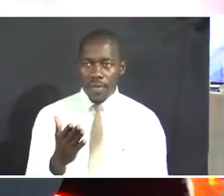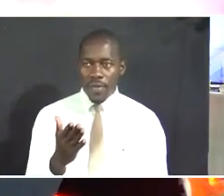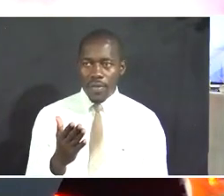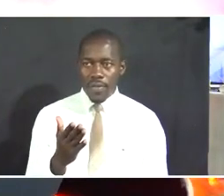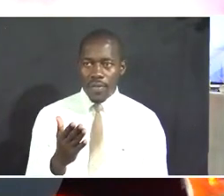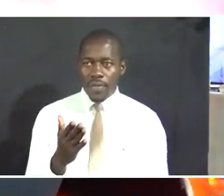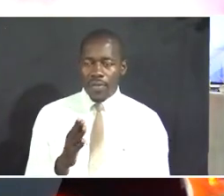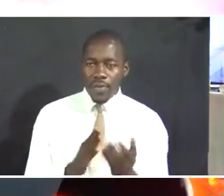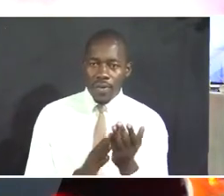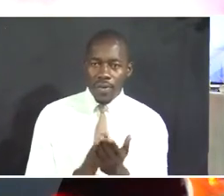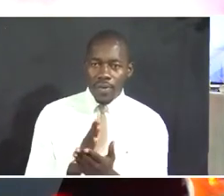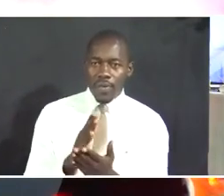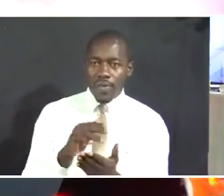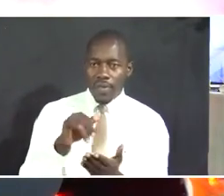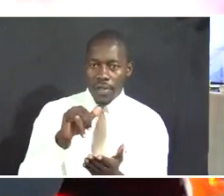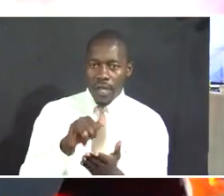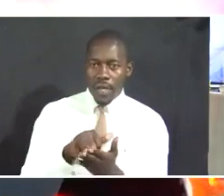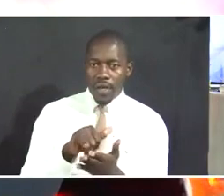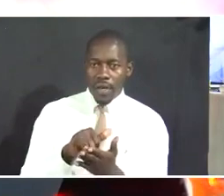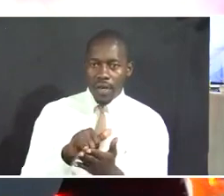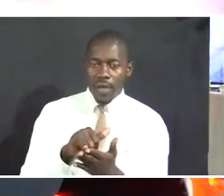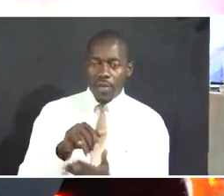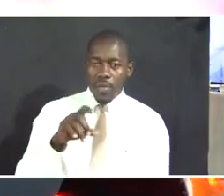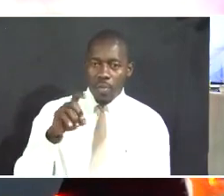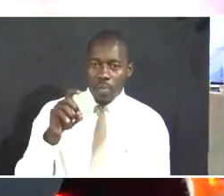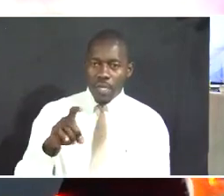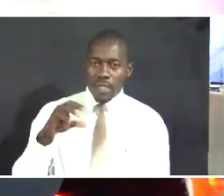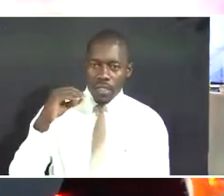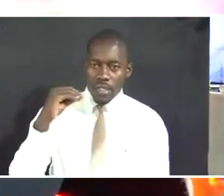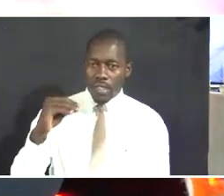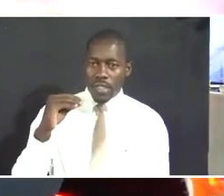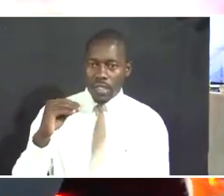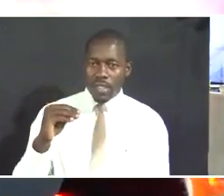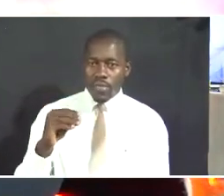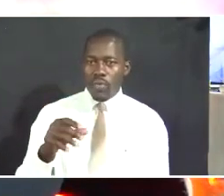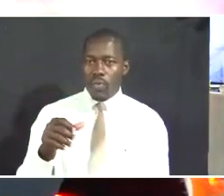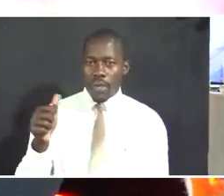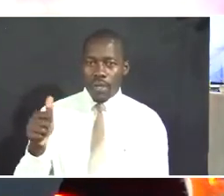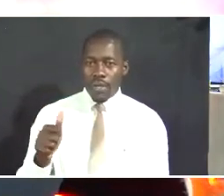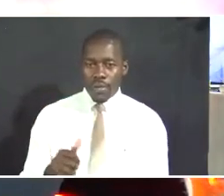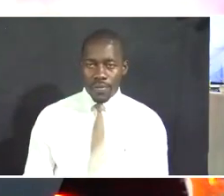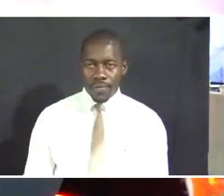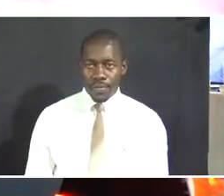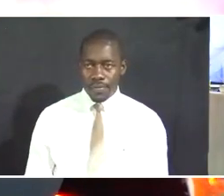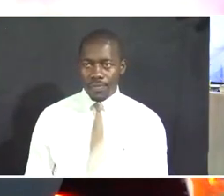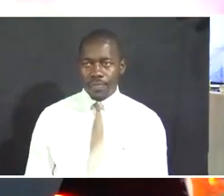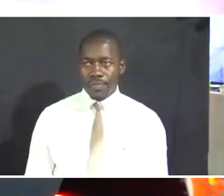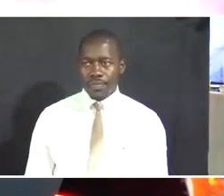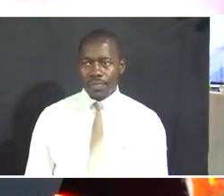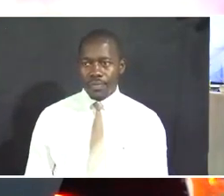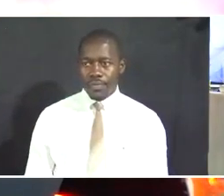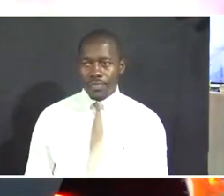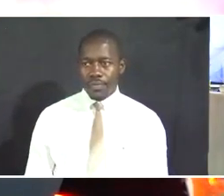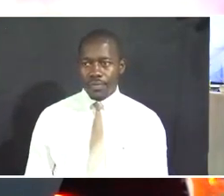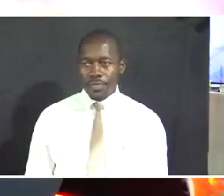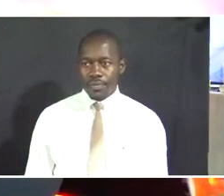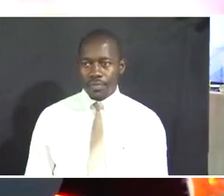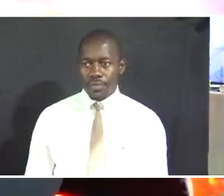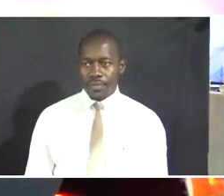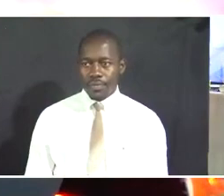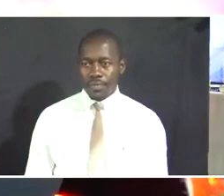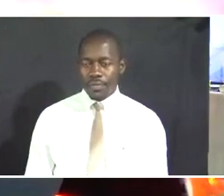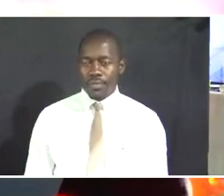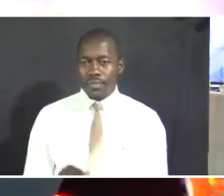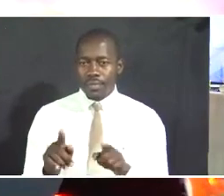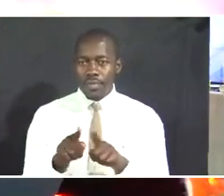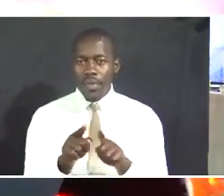to the learners. But we have someone who the matter is about syllabus coverage and the content covered and preparation